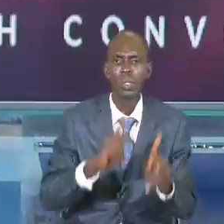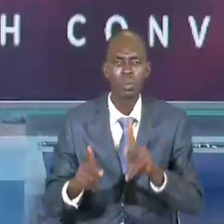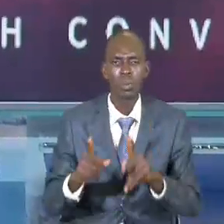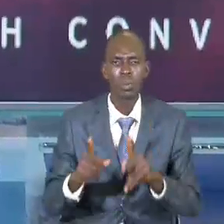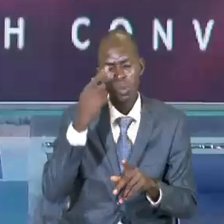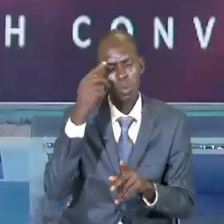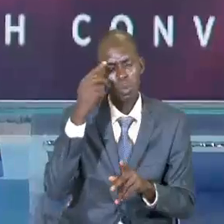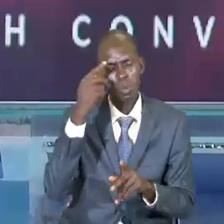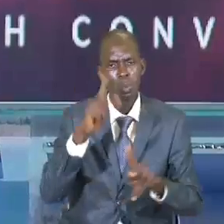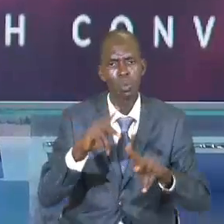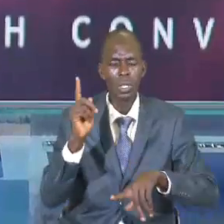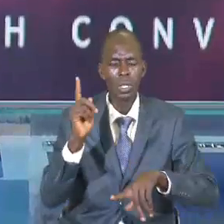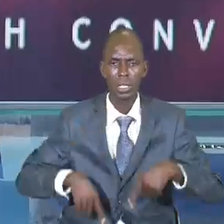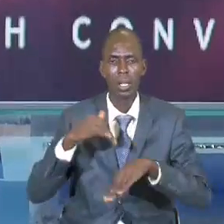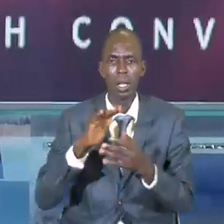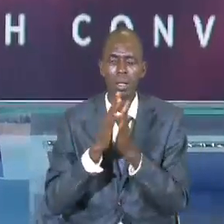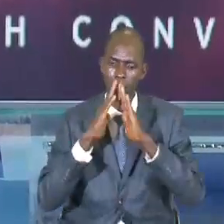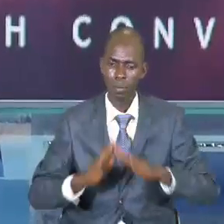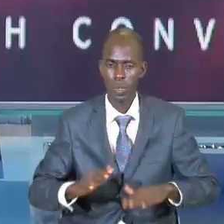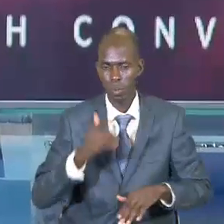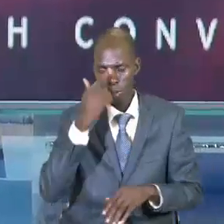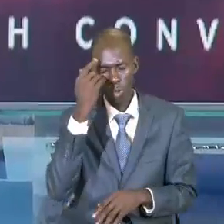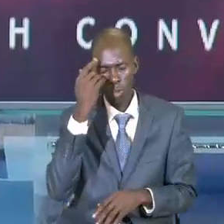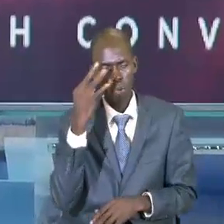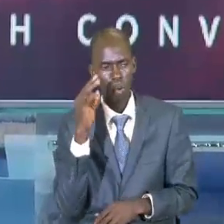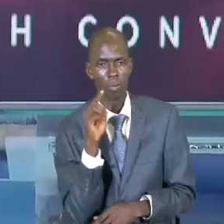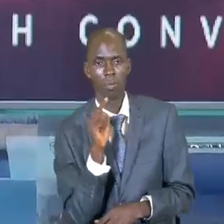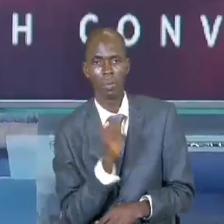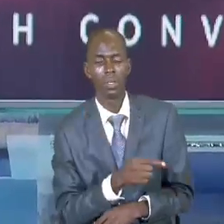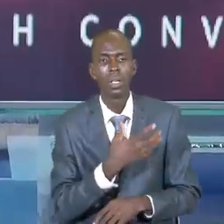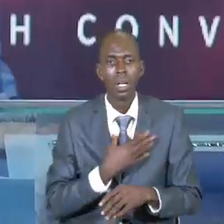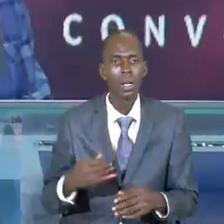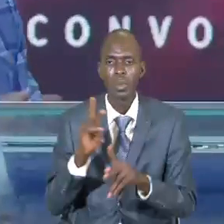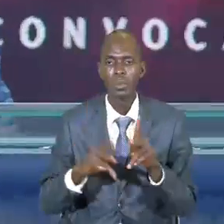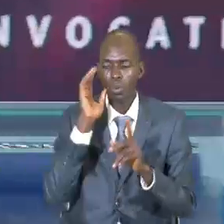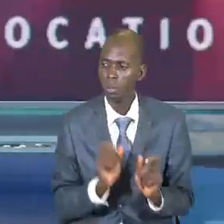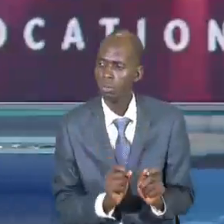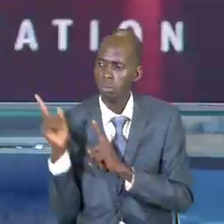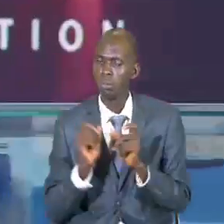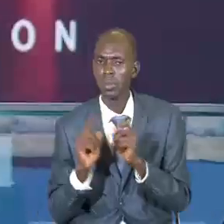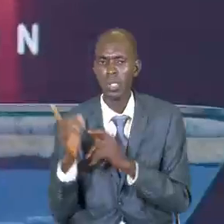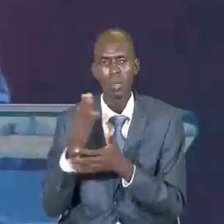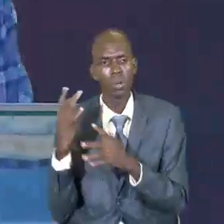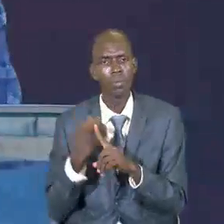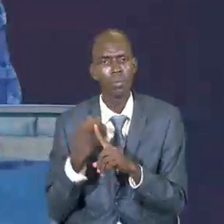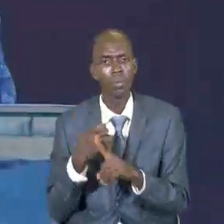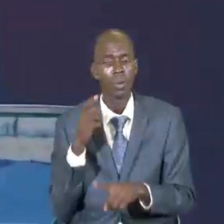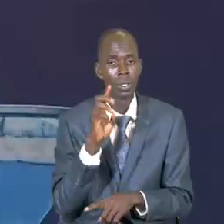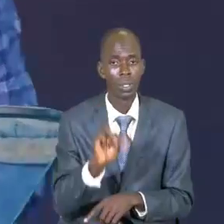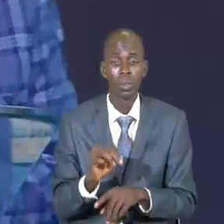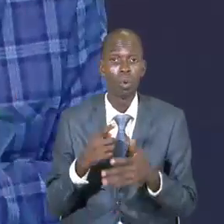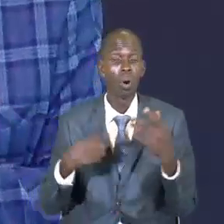man is coming, and they would take shelter. They ran away from him. All of a sudden,